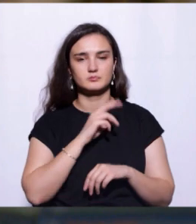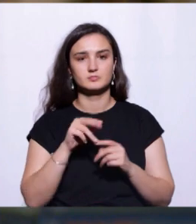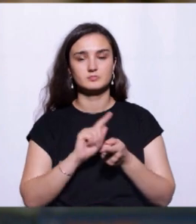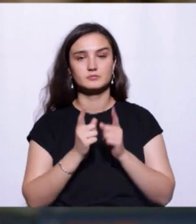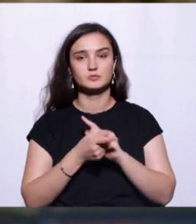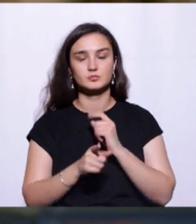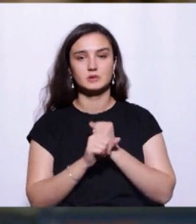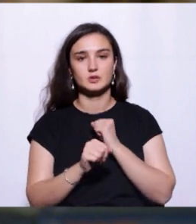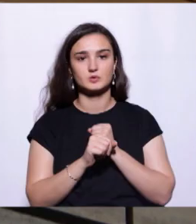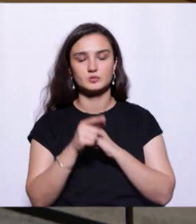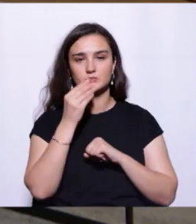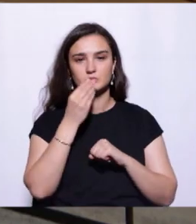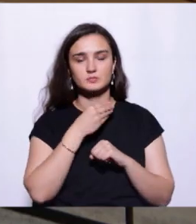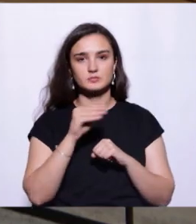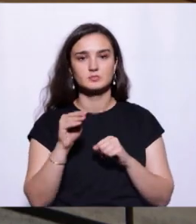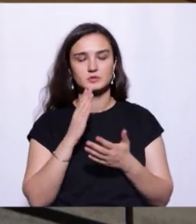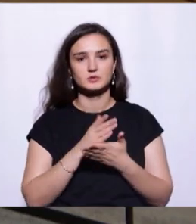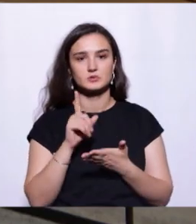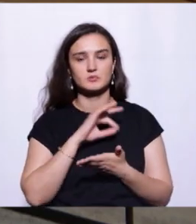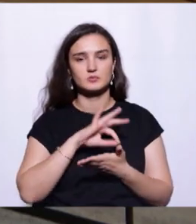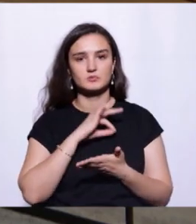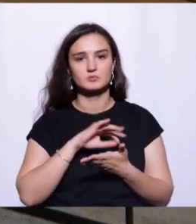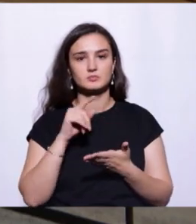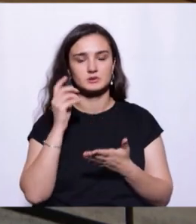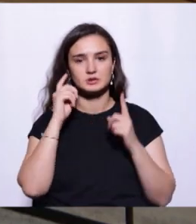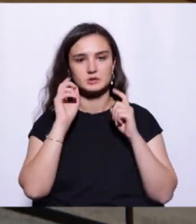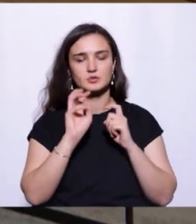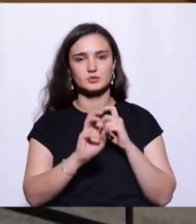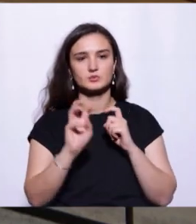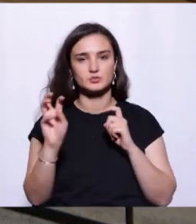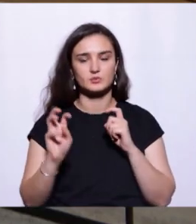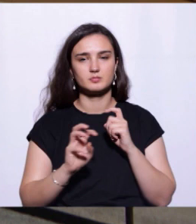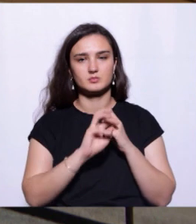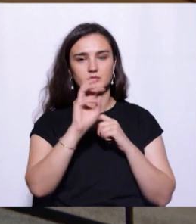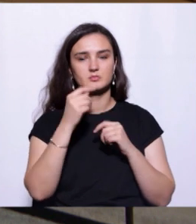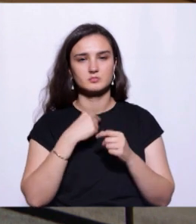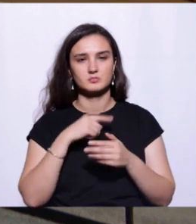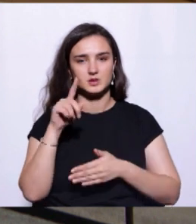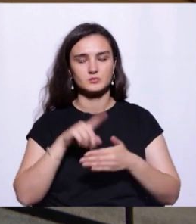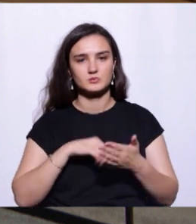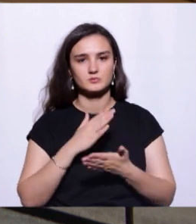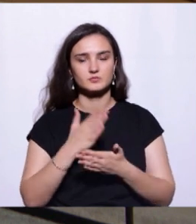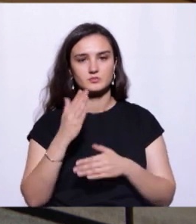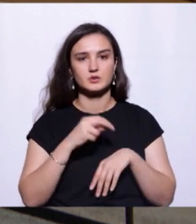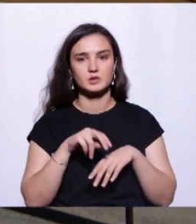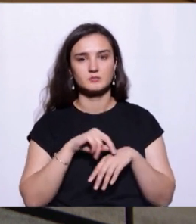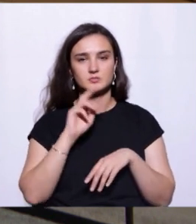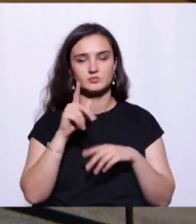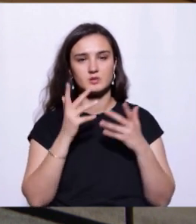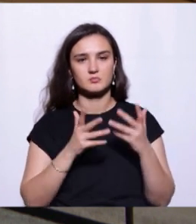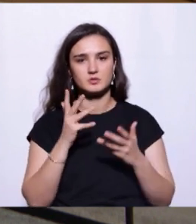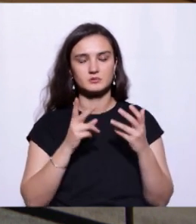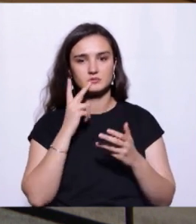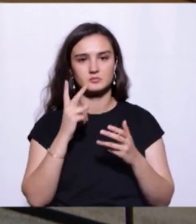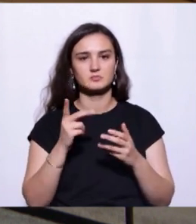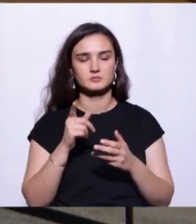to do this, the best object to use is the stethoscope. I'm sure anytime you've been to a doctor's office, you've probably seen